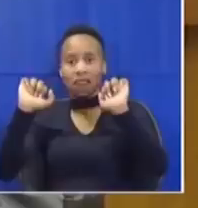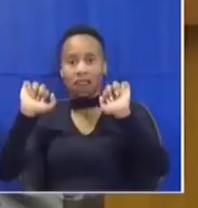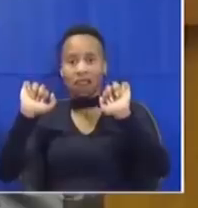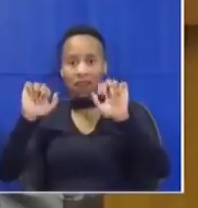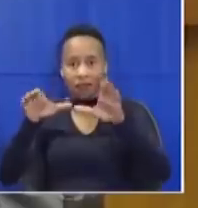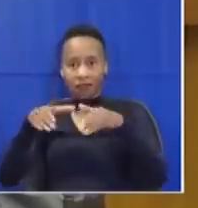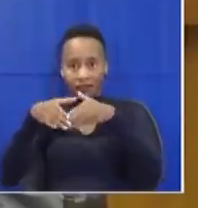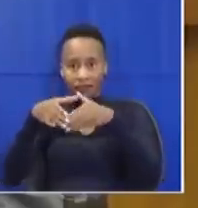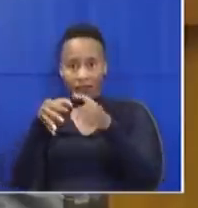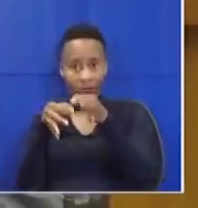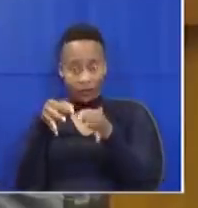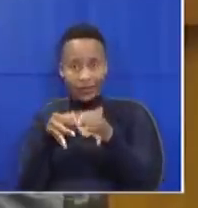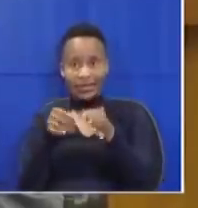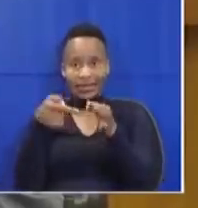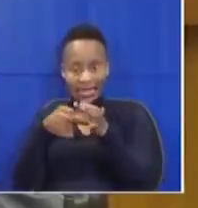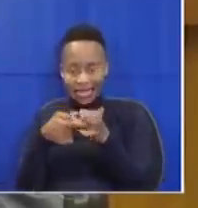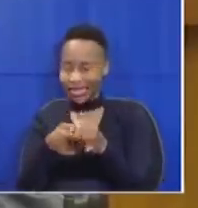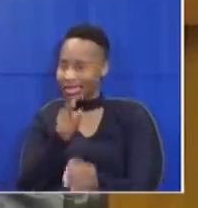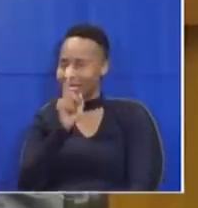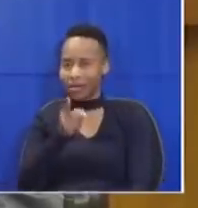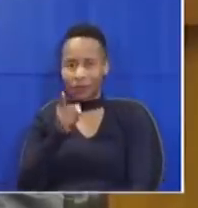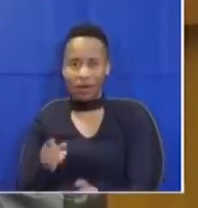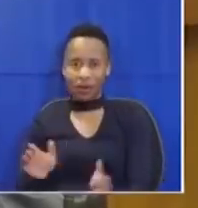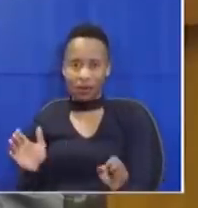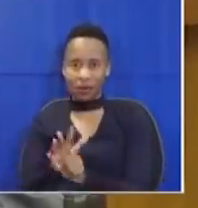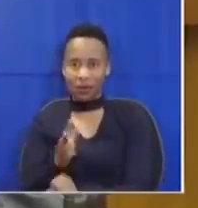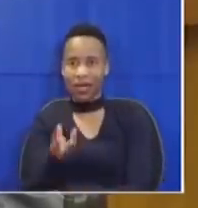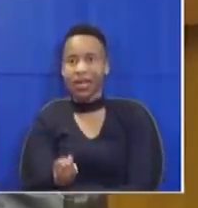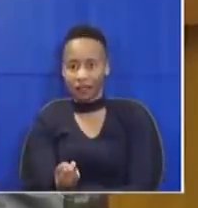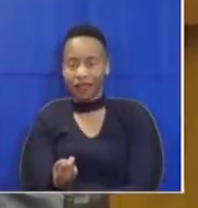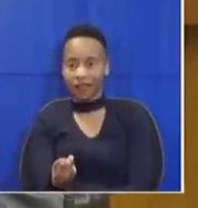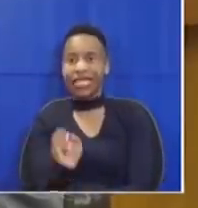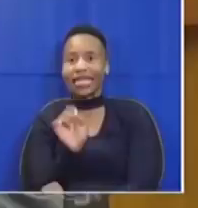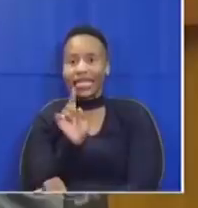disciplined force that would act within accepted